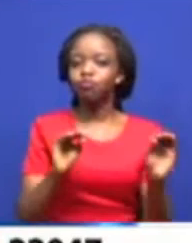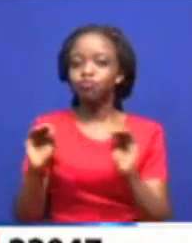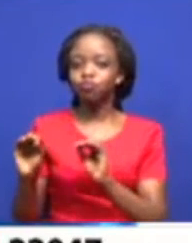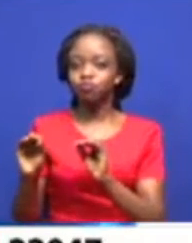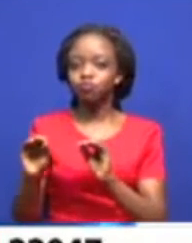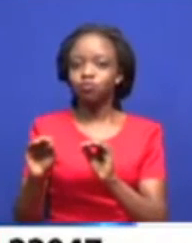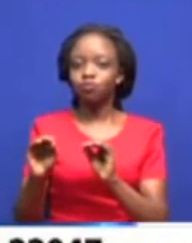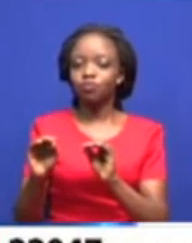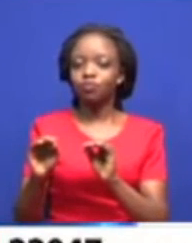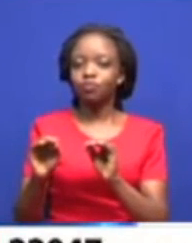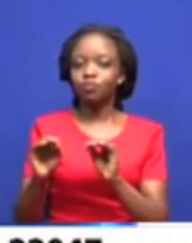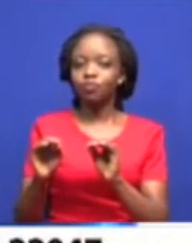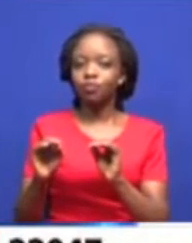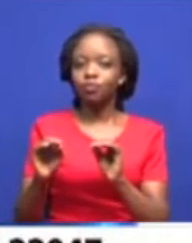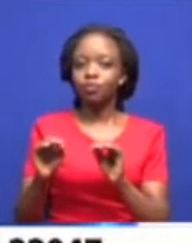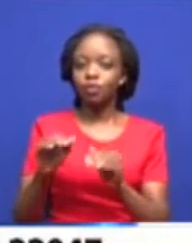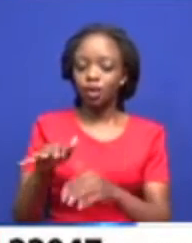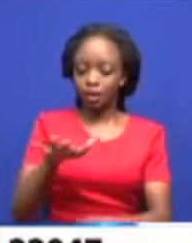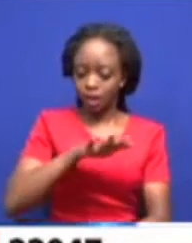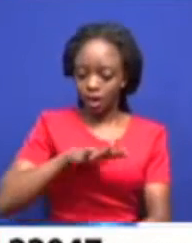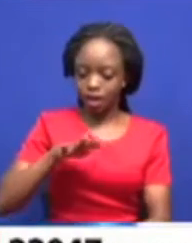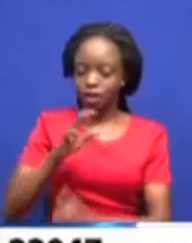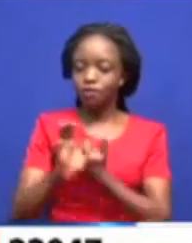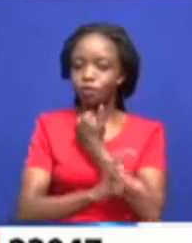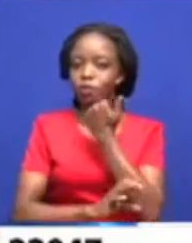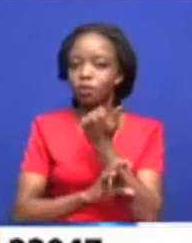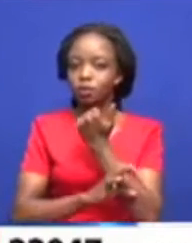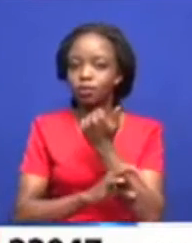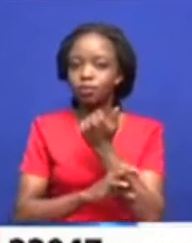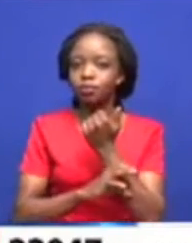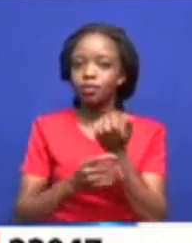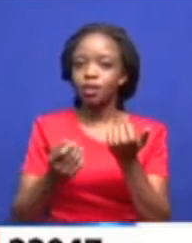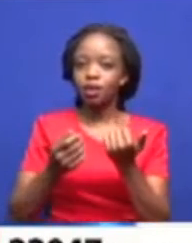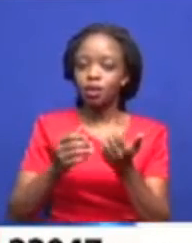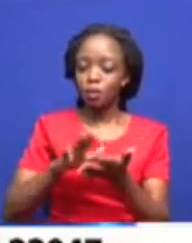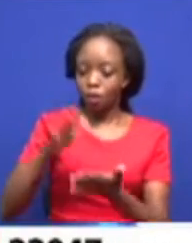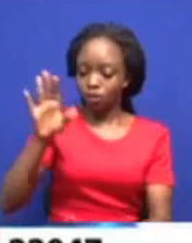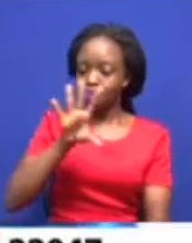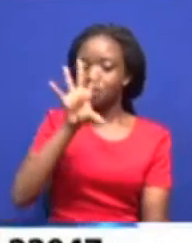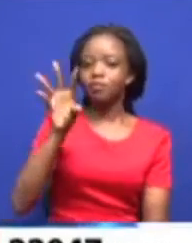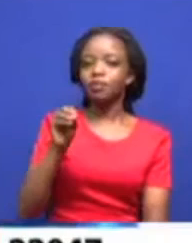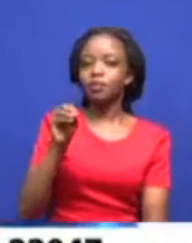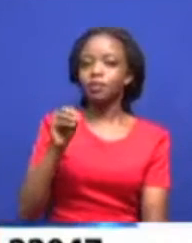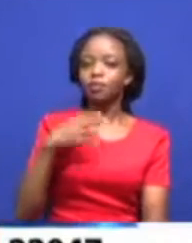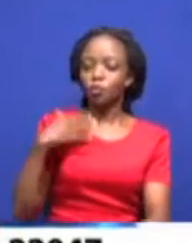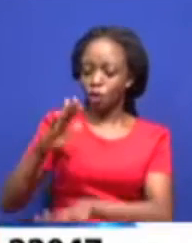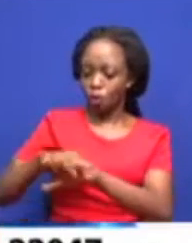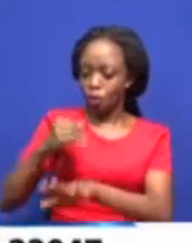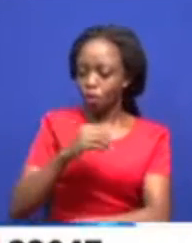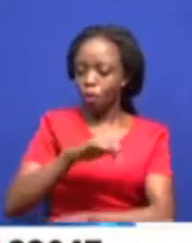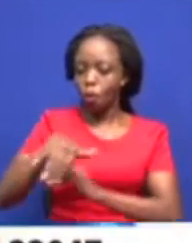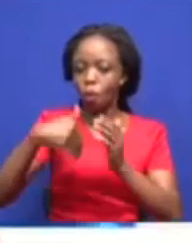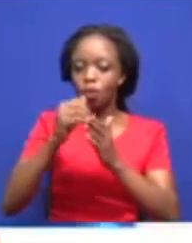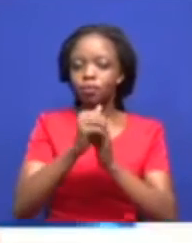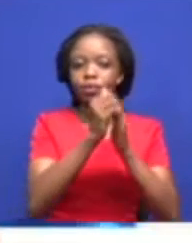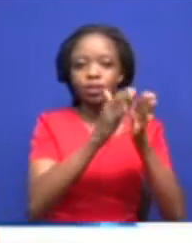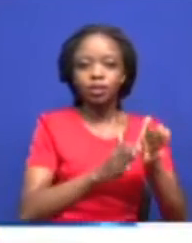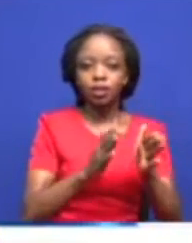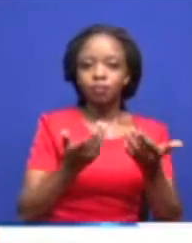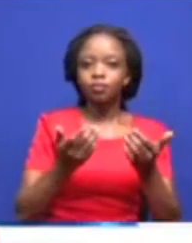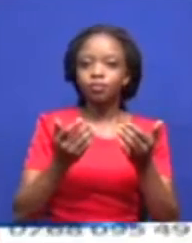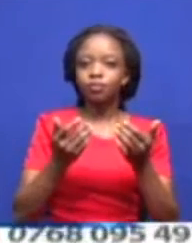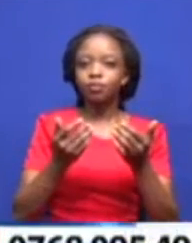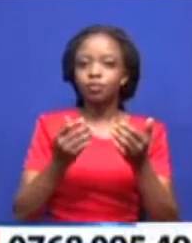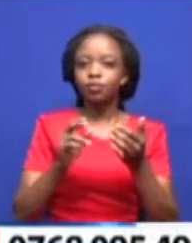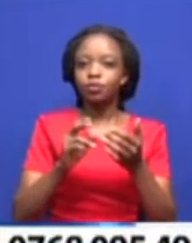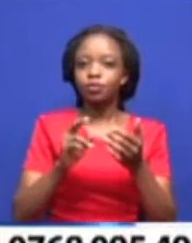internally displaced within their countries, particularly and mostly in Africa. So we are calling world leaders and the United Nations